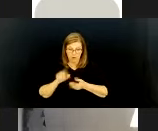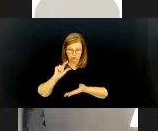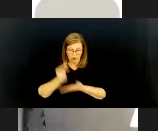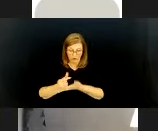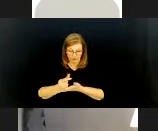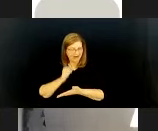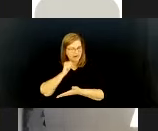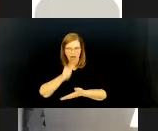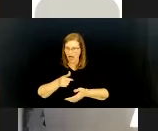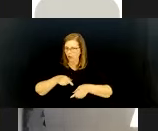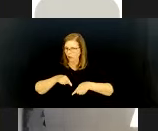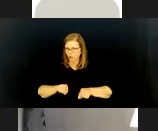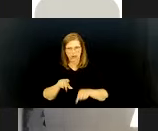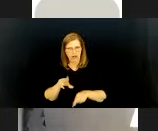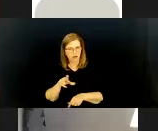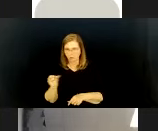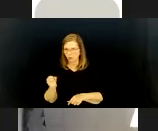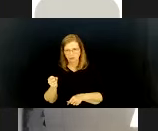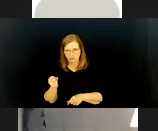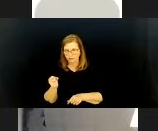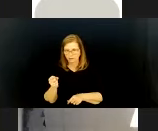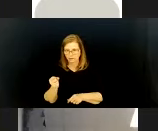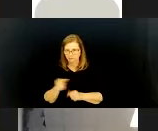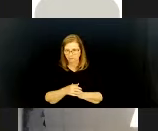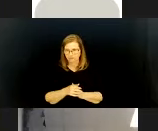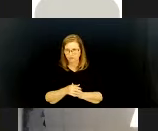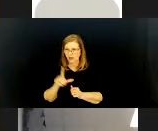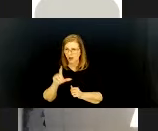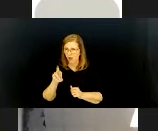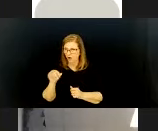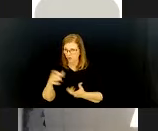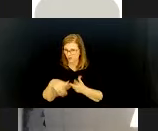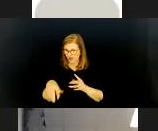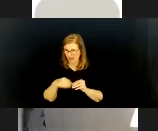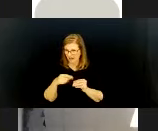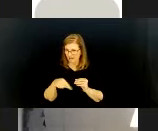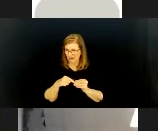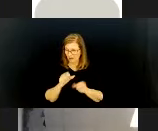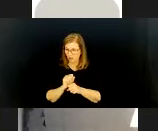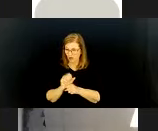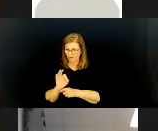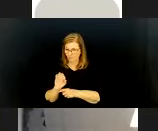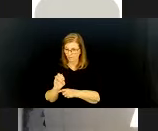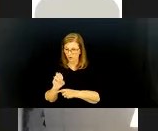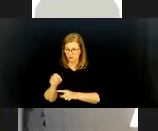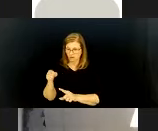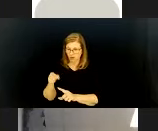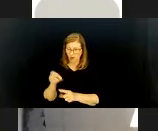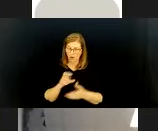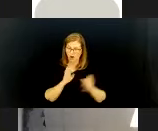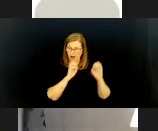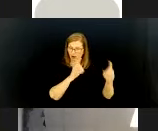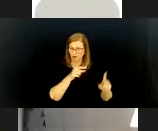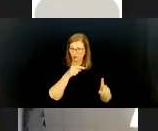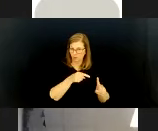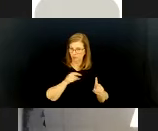school? Lori, did you have anything to add there about her workforce goal, or her education goal, excuse